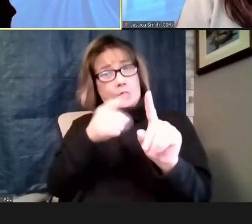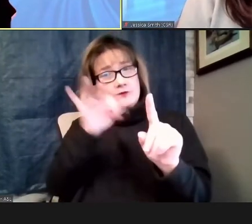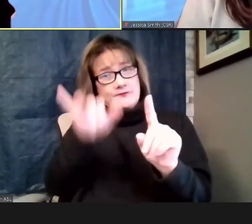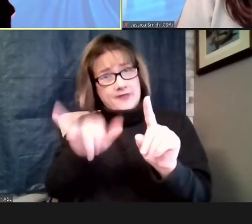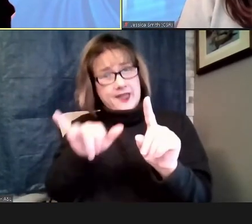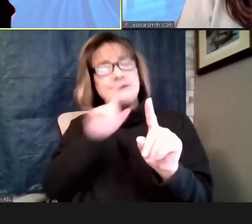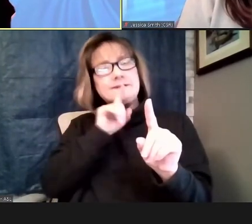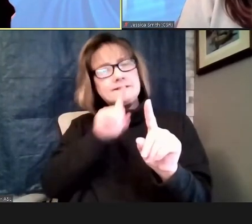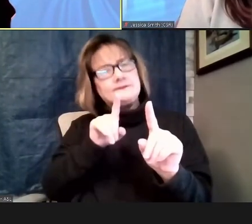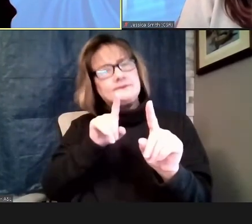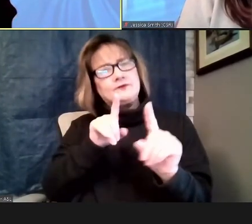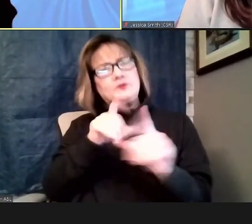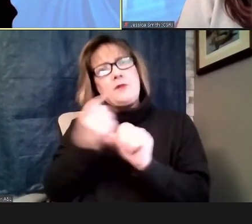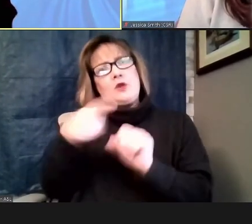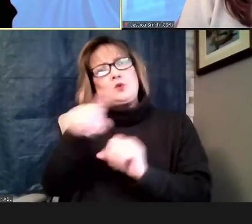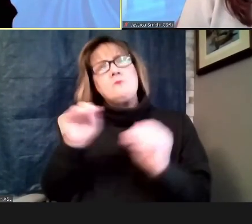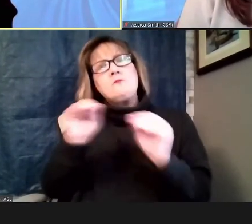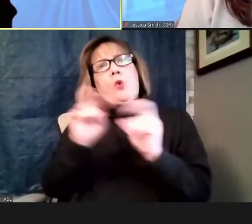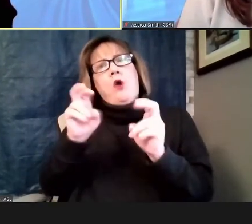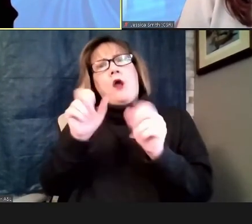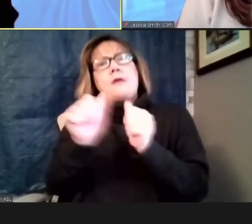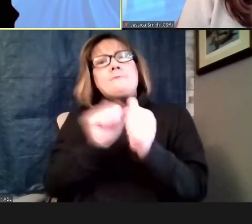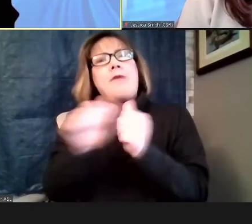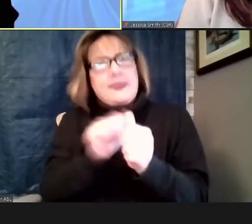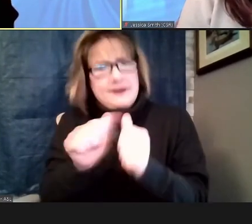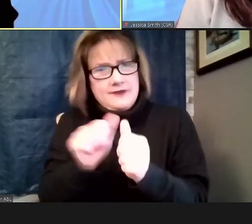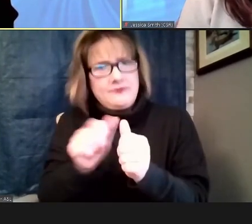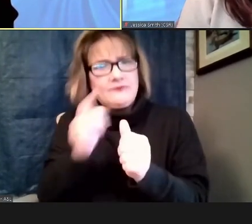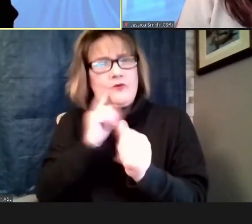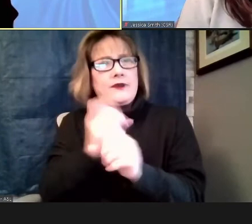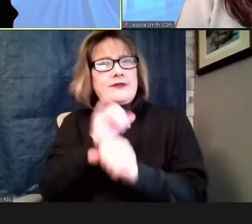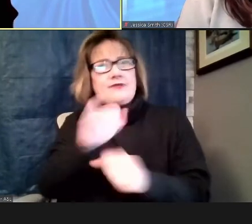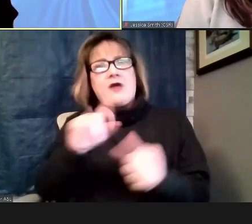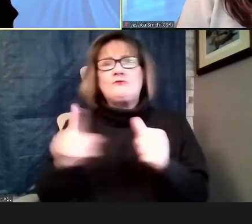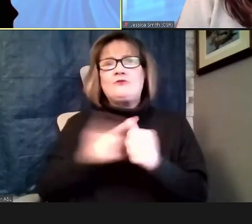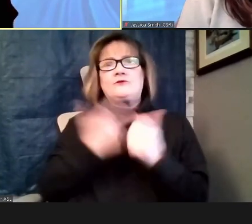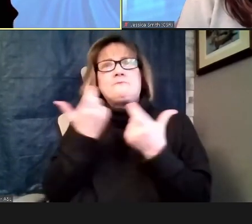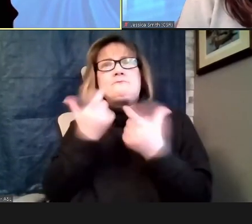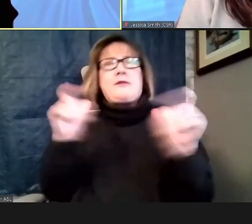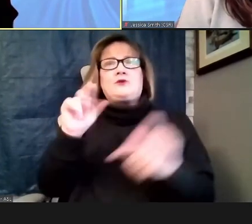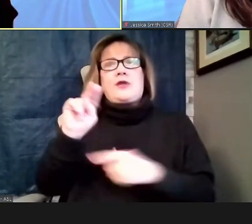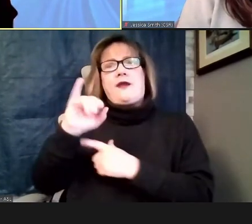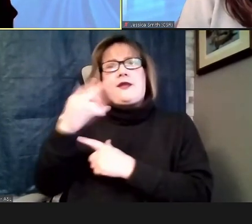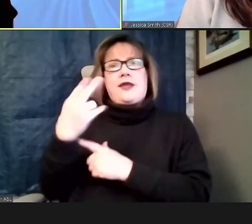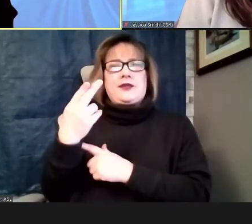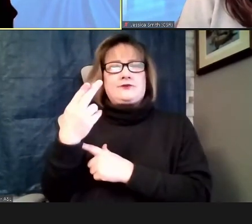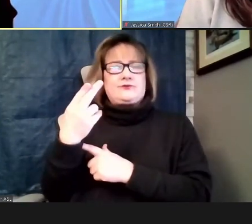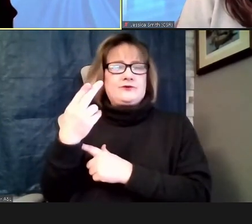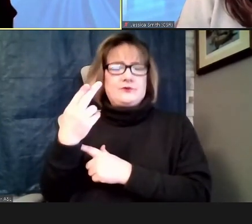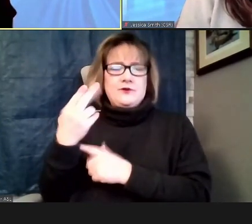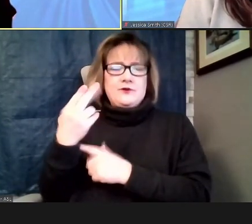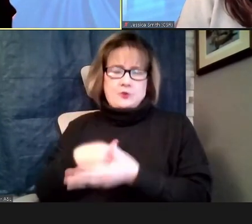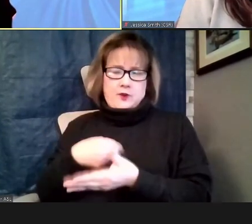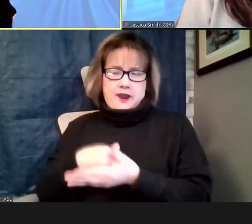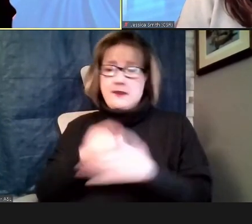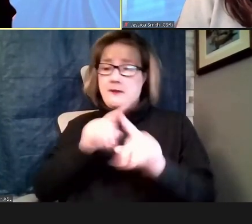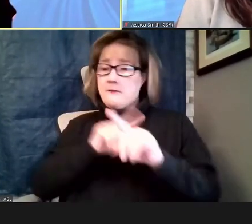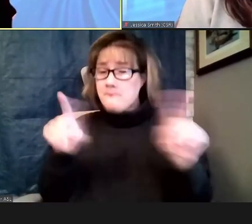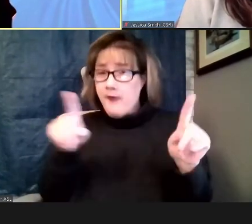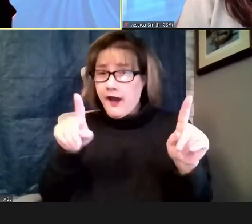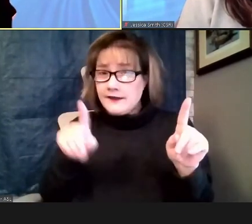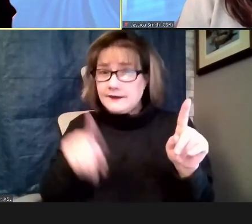you more competitive for getting that first major NIH grant. But if you have